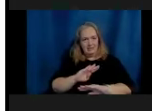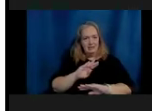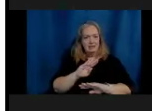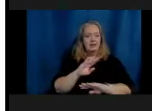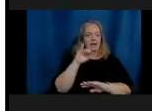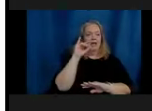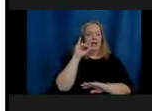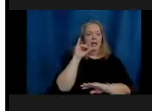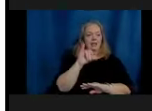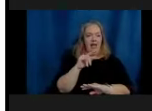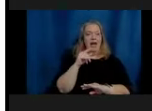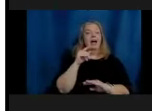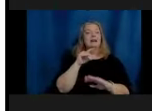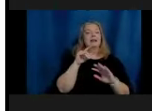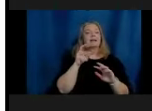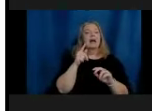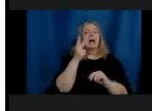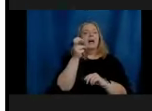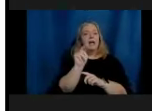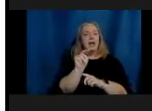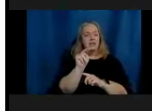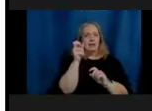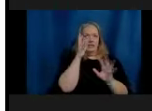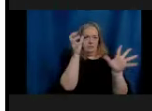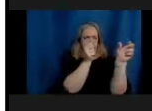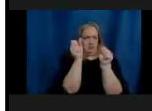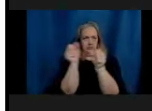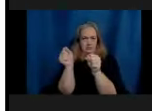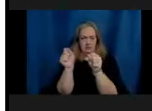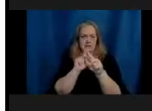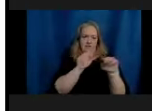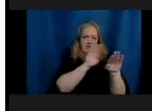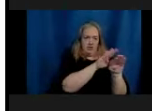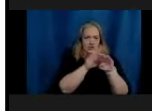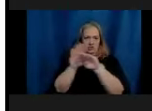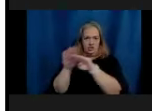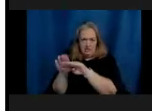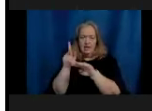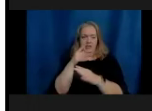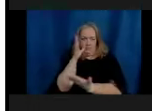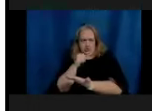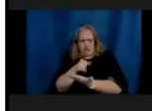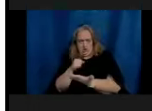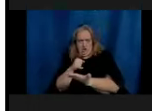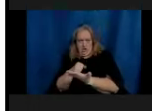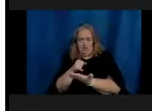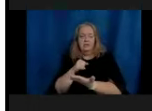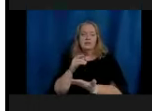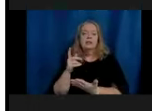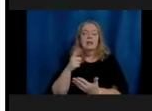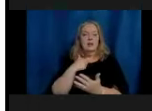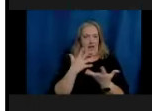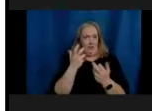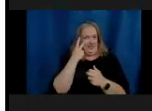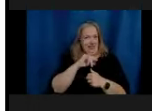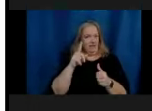like curated group of people, objects. And so I came in originally wanting to look at that when I went to the archives and